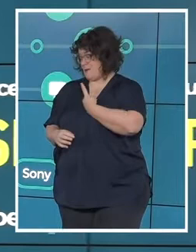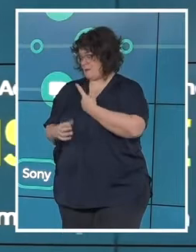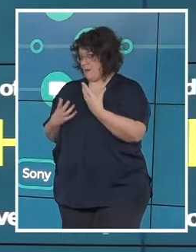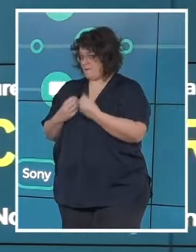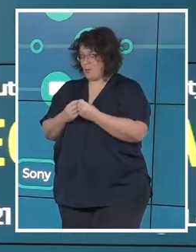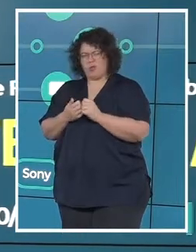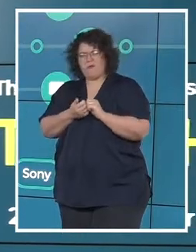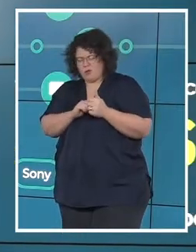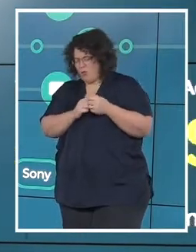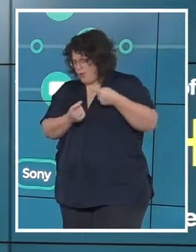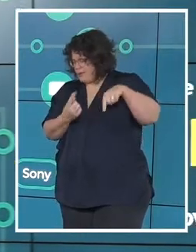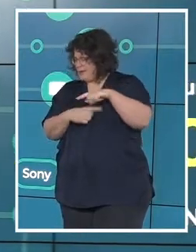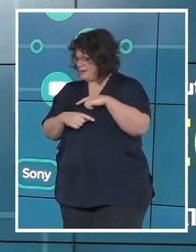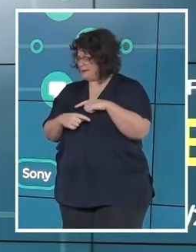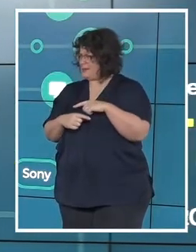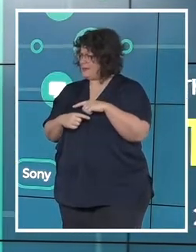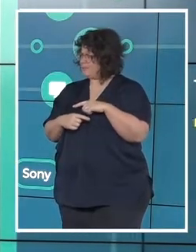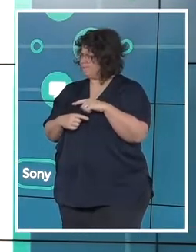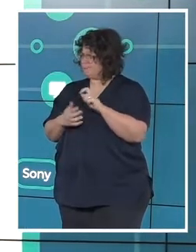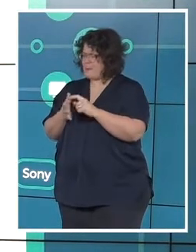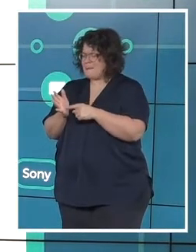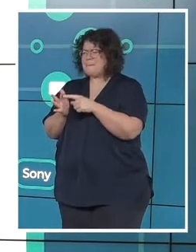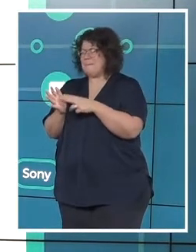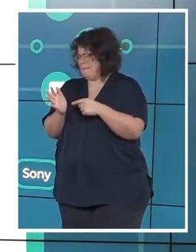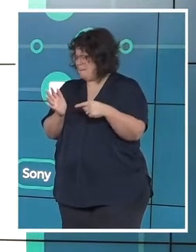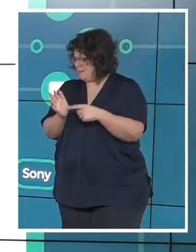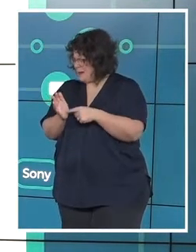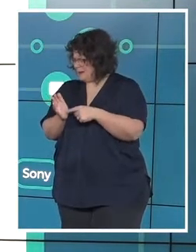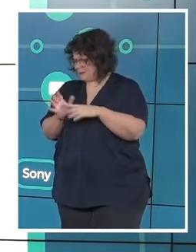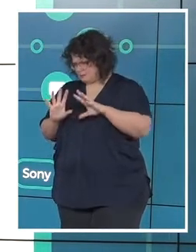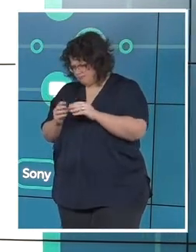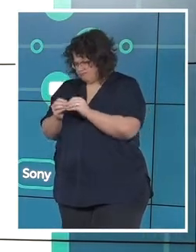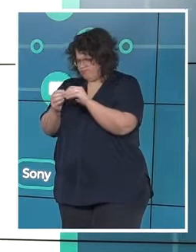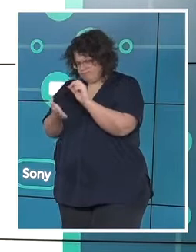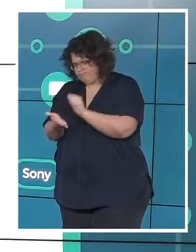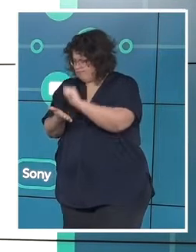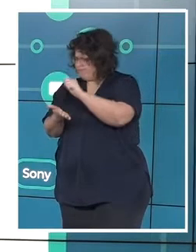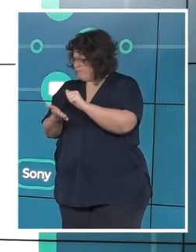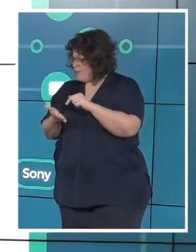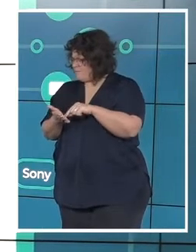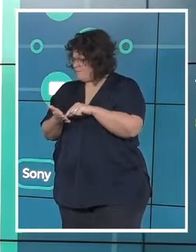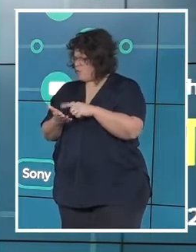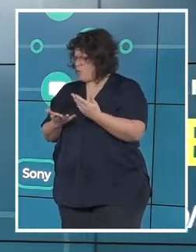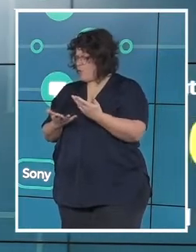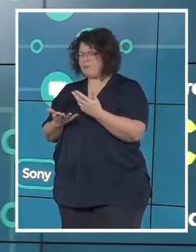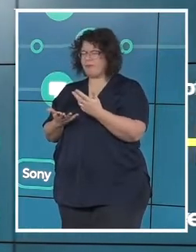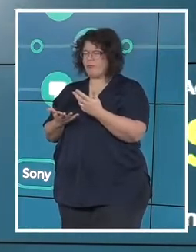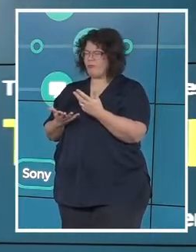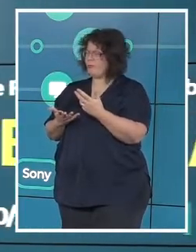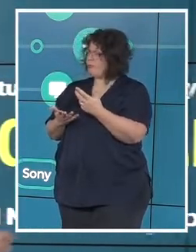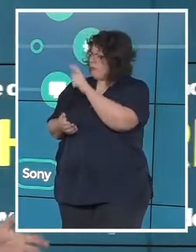a cashierless store, or as we called it in the patent, the ability to conclude a transaction based